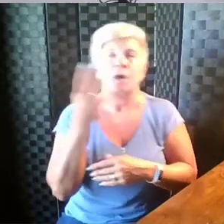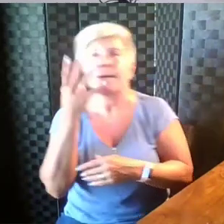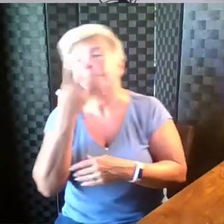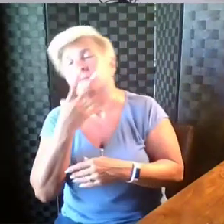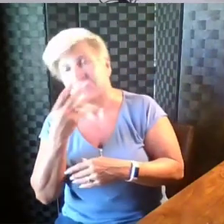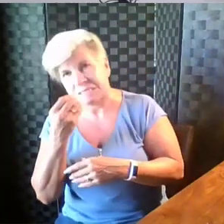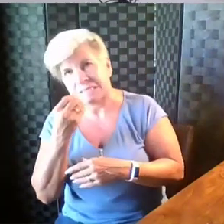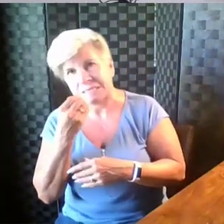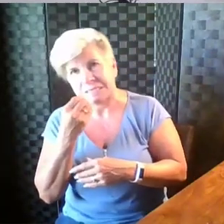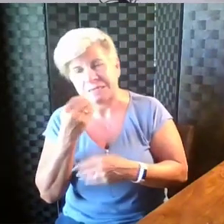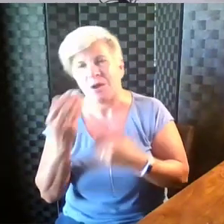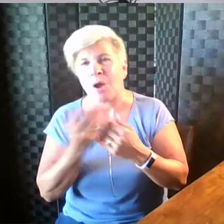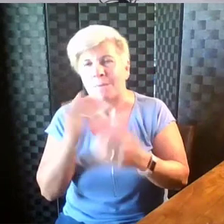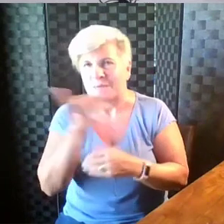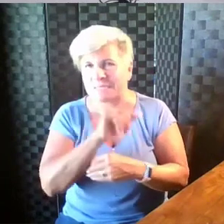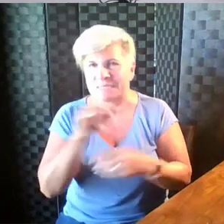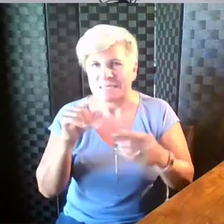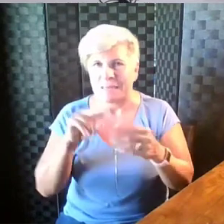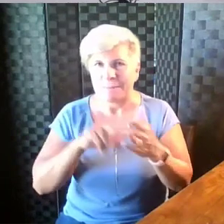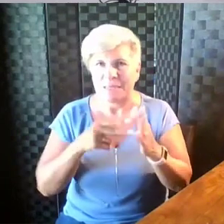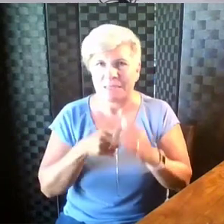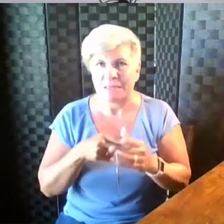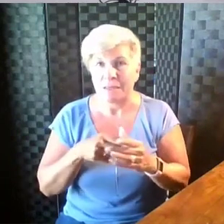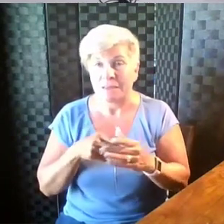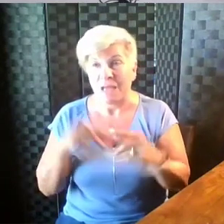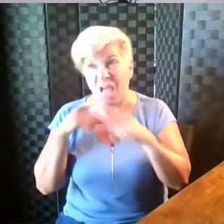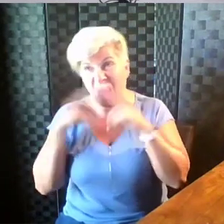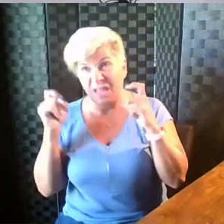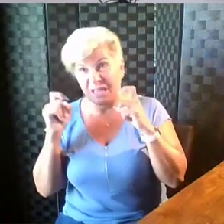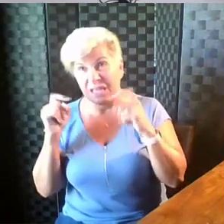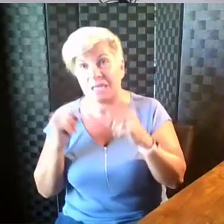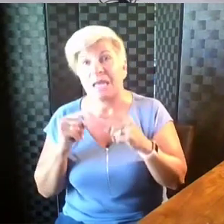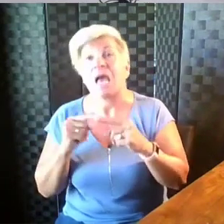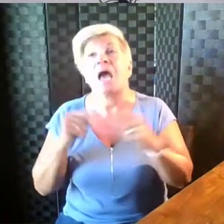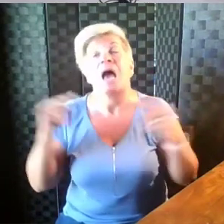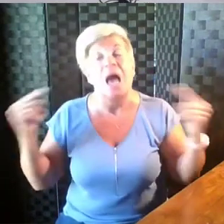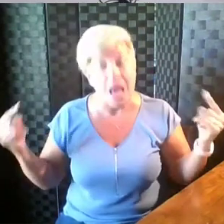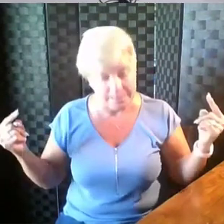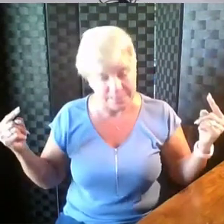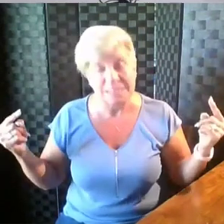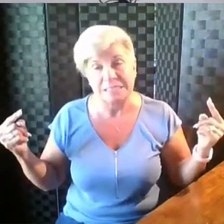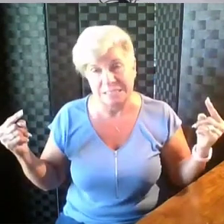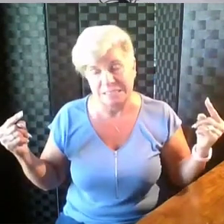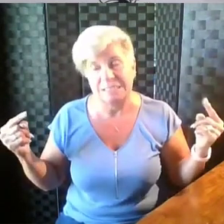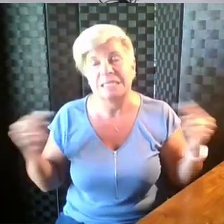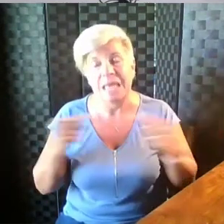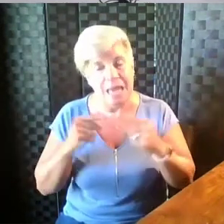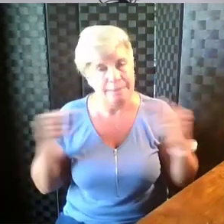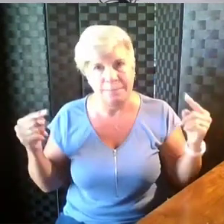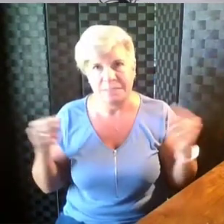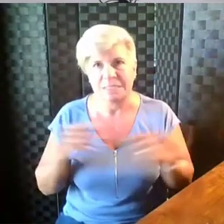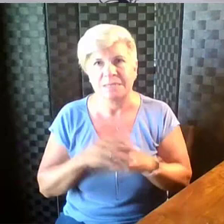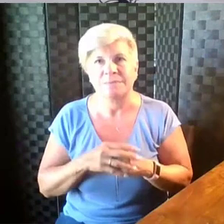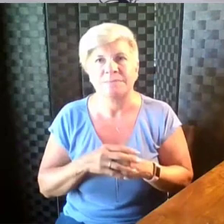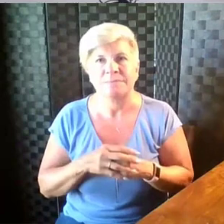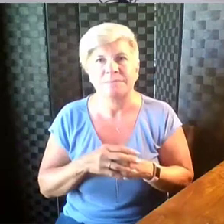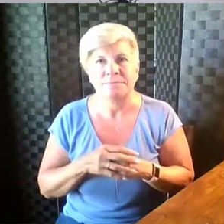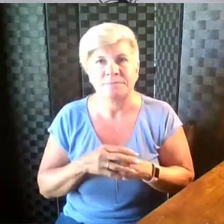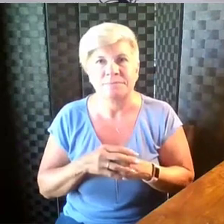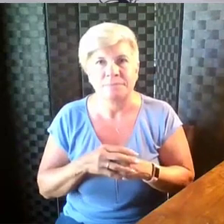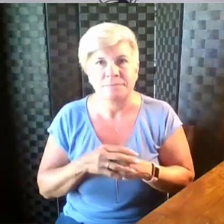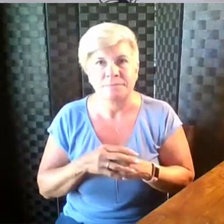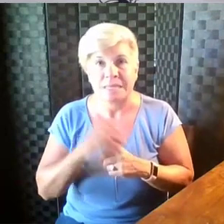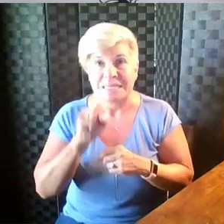Ugly and pretty are antonyms, which means the opposites. So the synonyms, we have